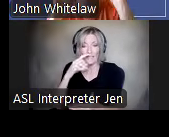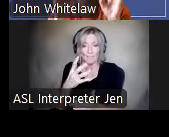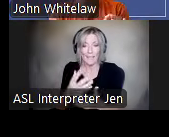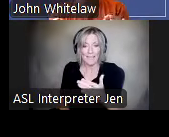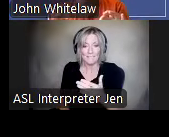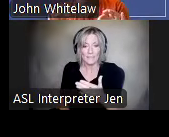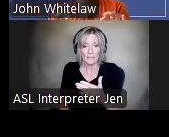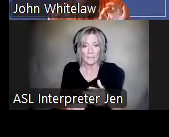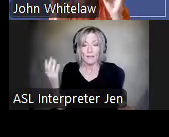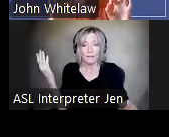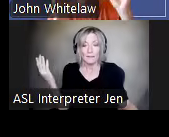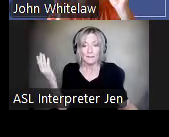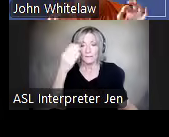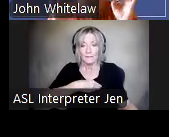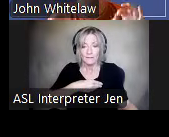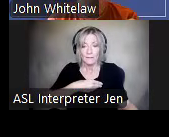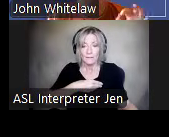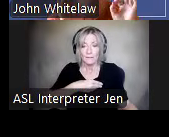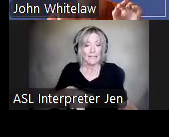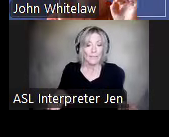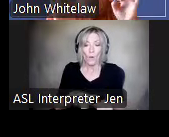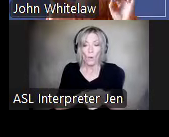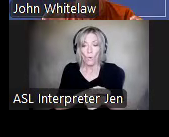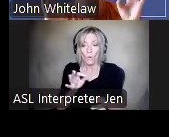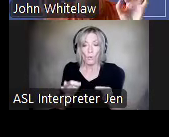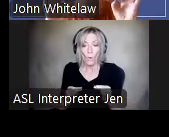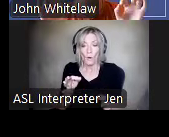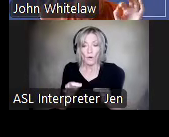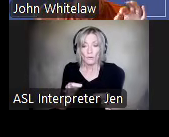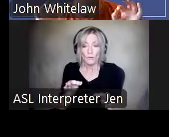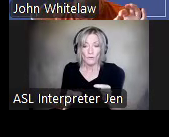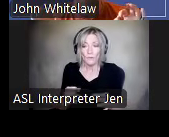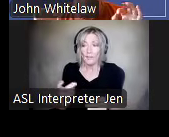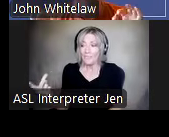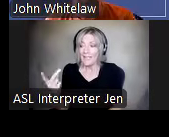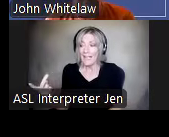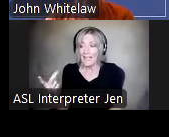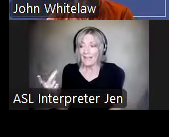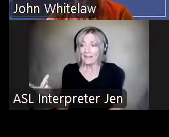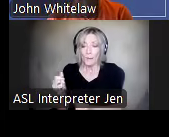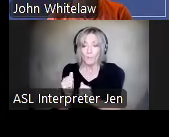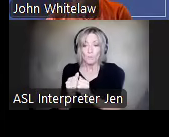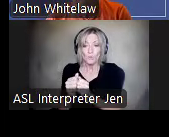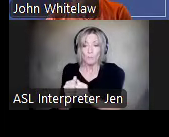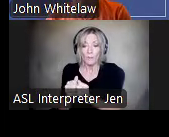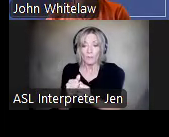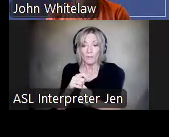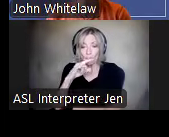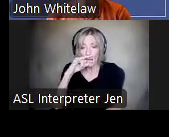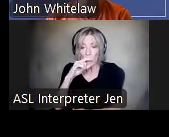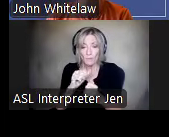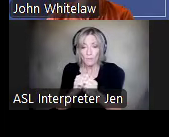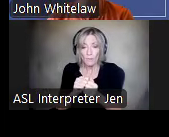completely missed in the entire process, that they had a mutual child together. And so once